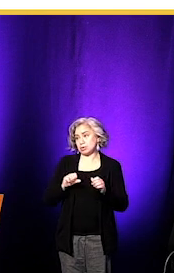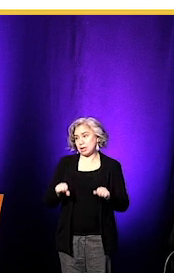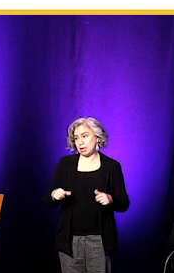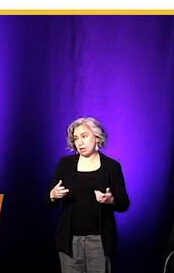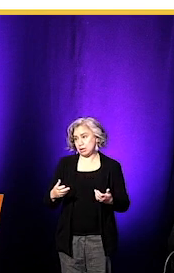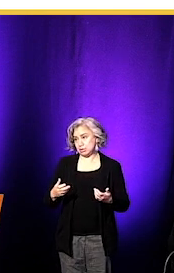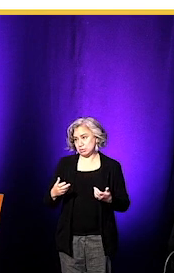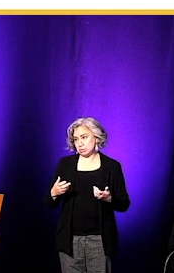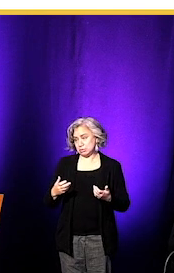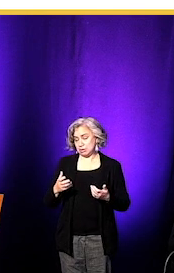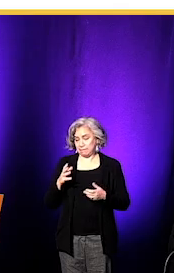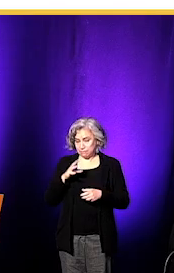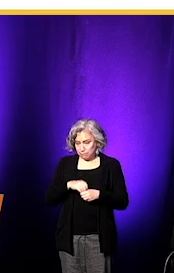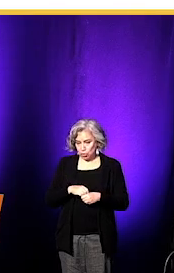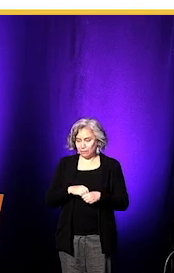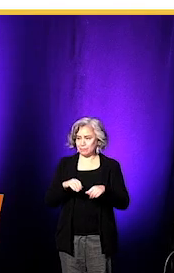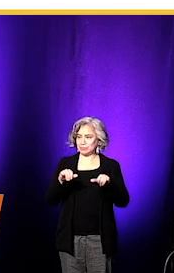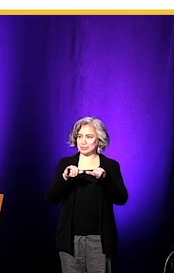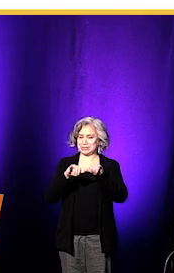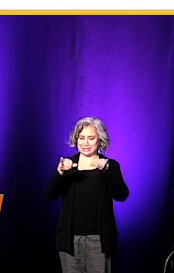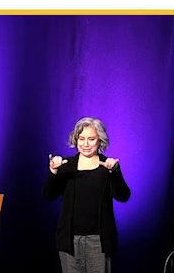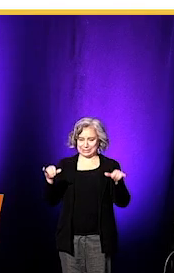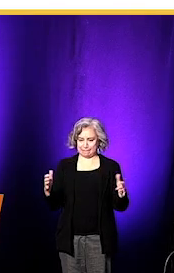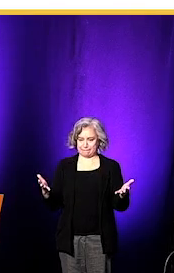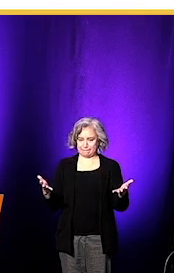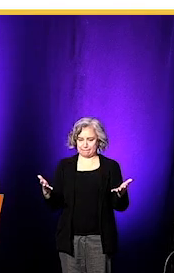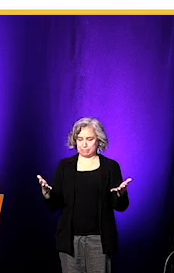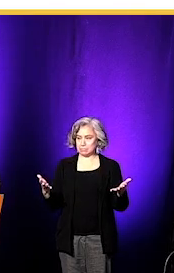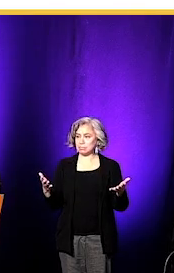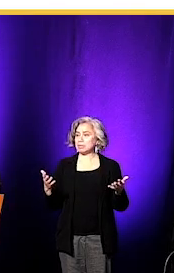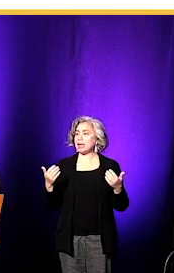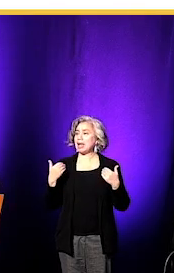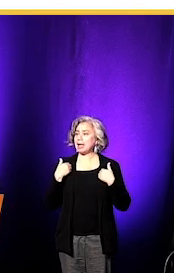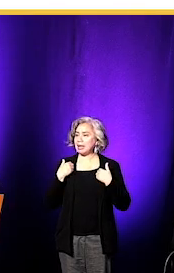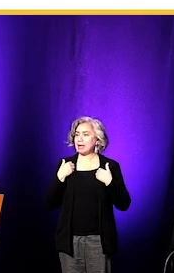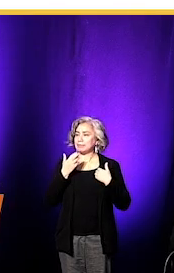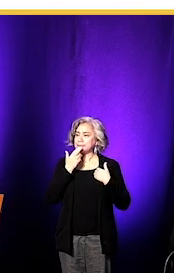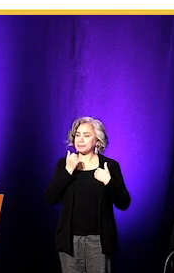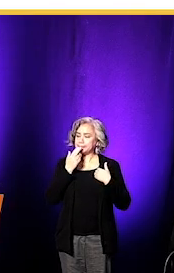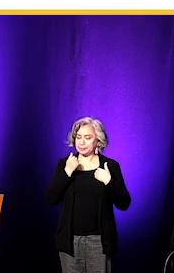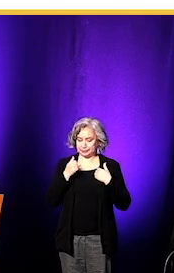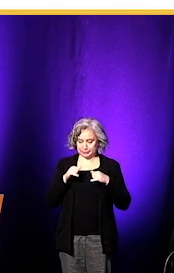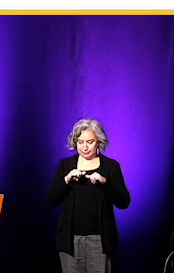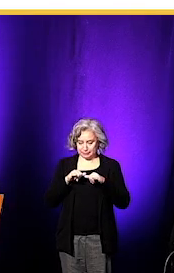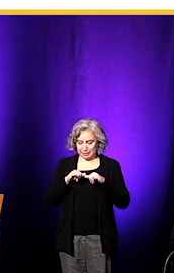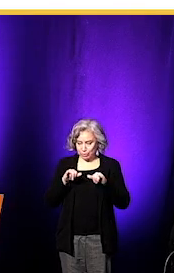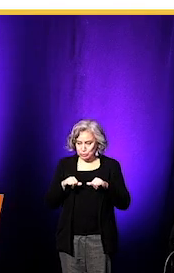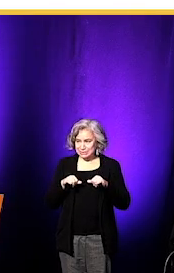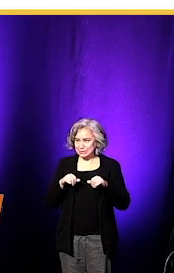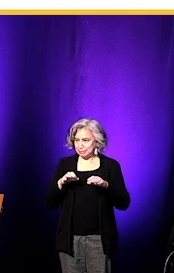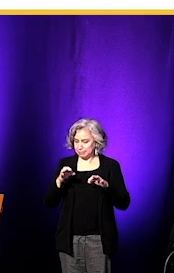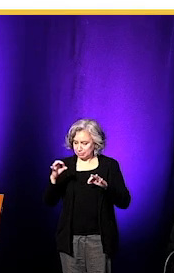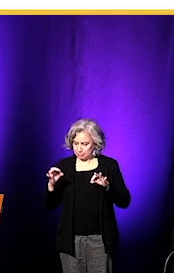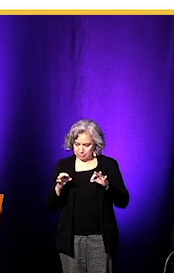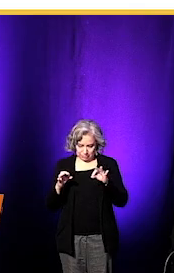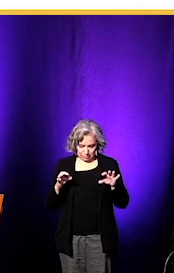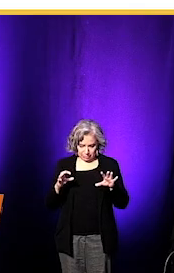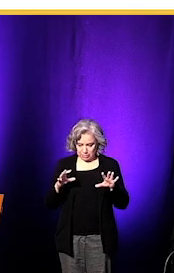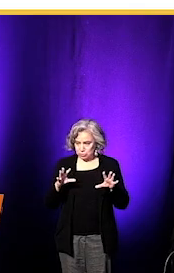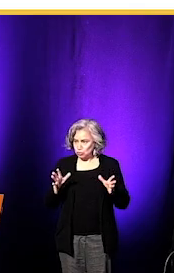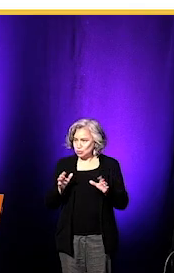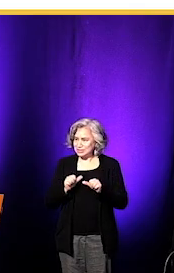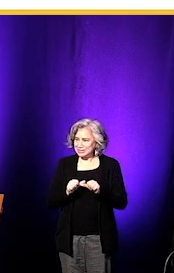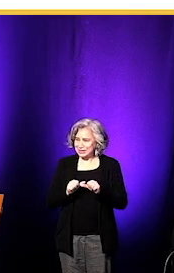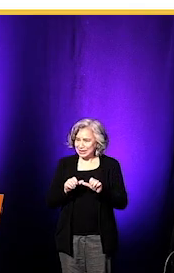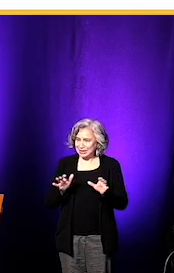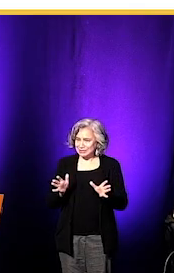it evolves a system. And what are these microsystems that can help sustain, incite, and engage people?